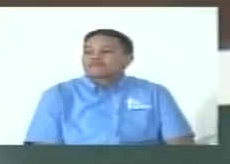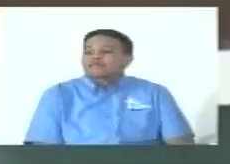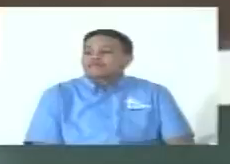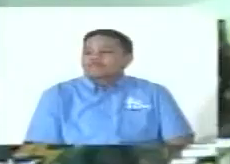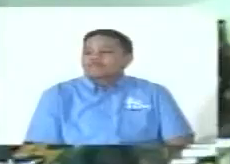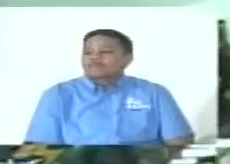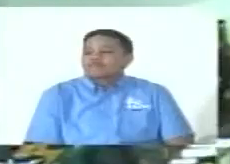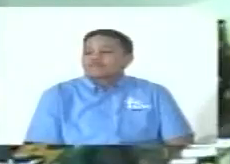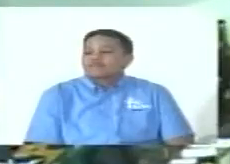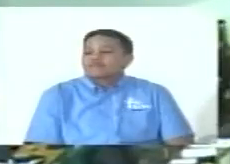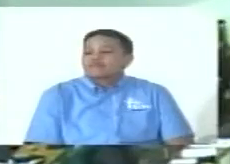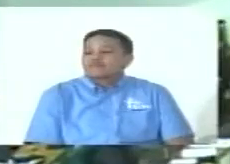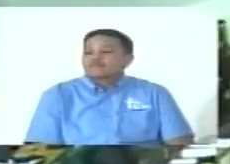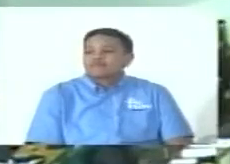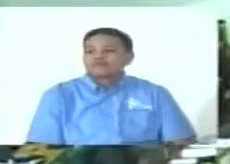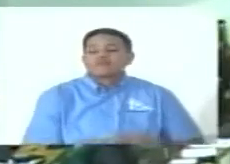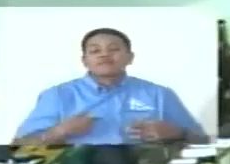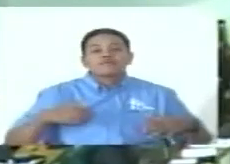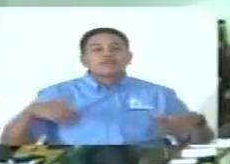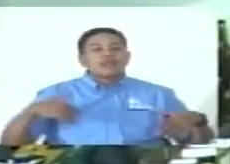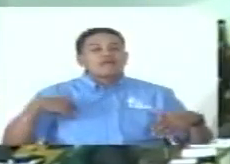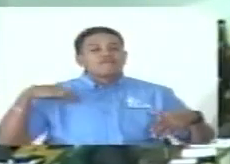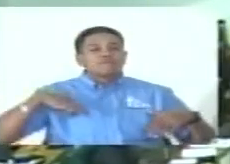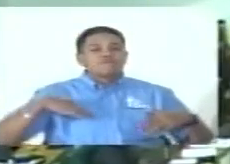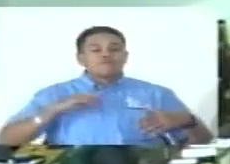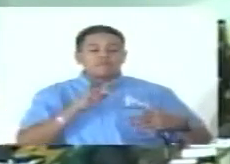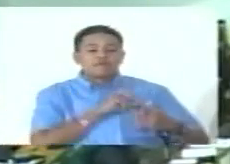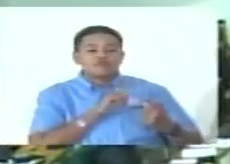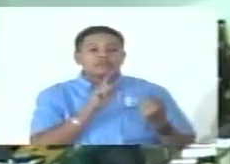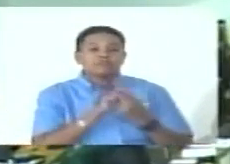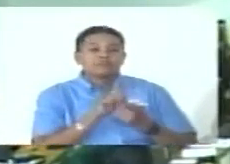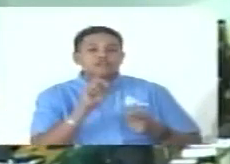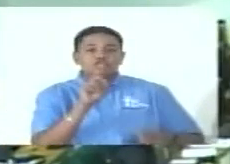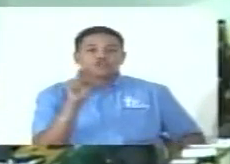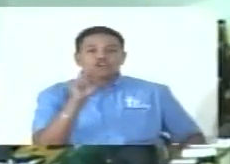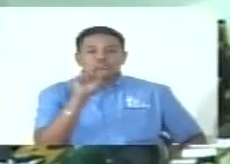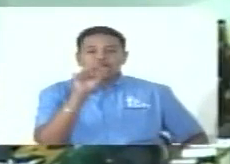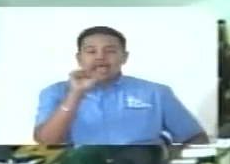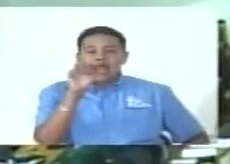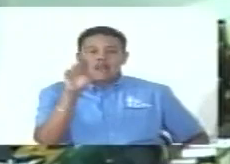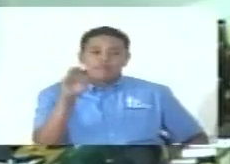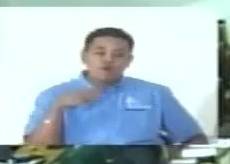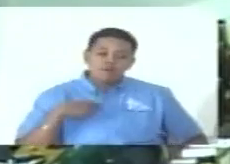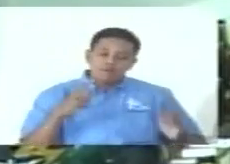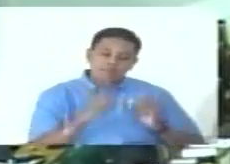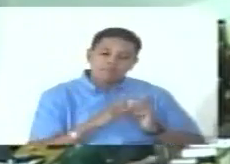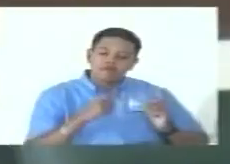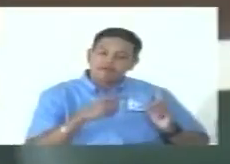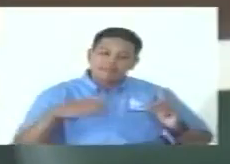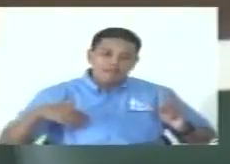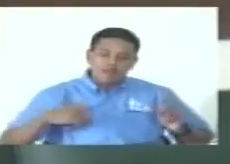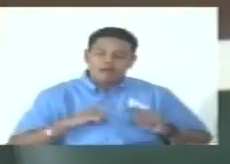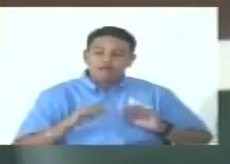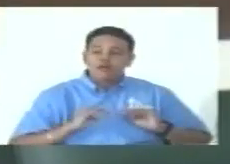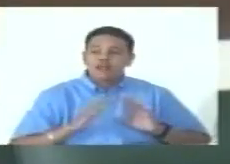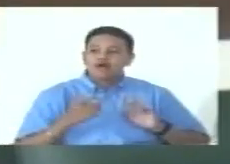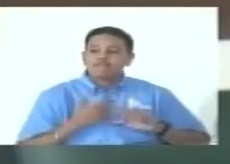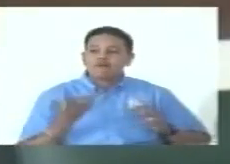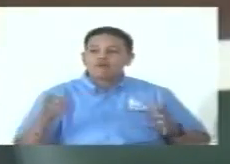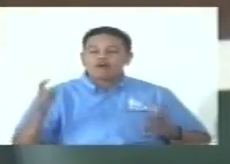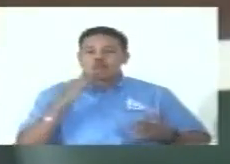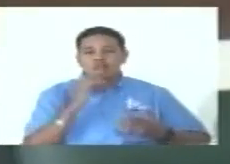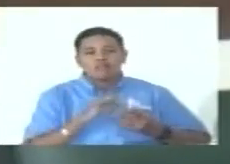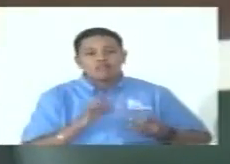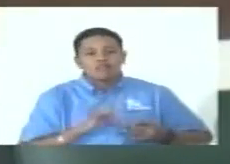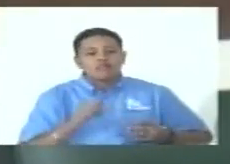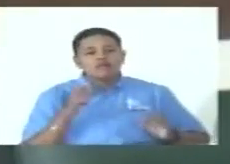Thank you. Of personally meeting Dr. Galimore, but clearly from what has been